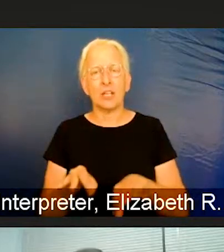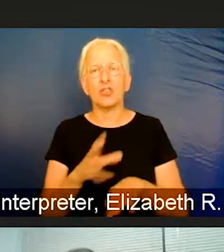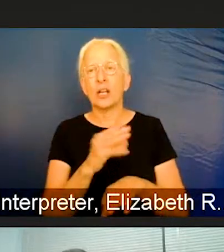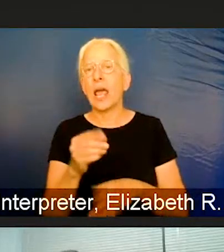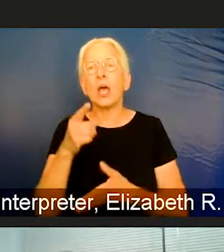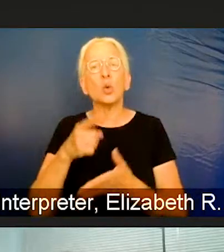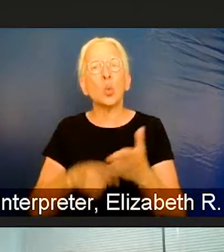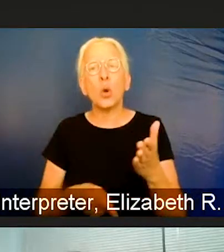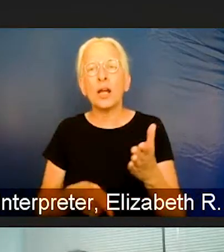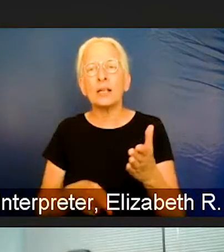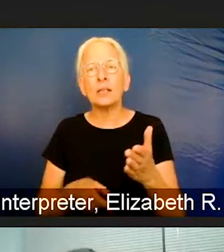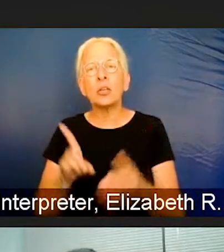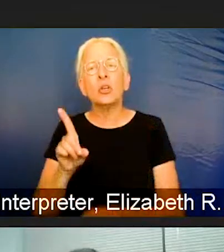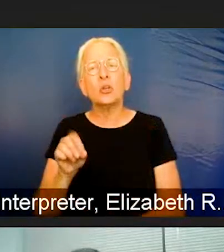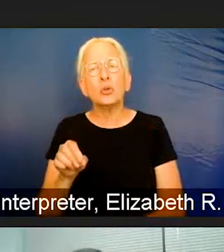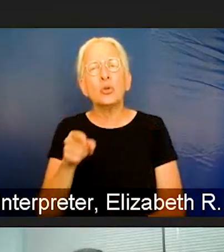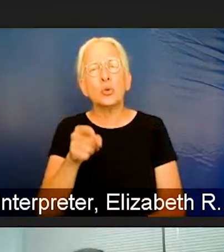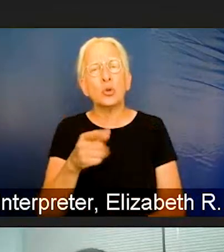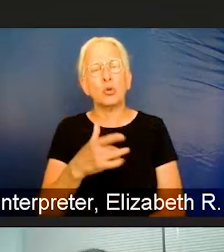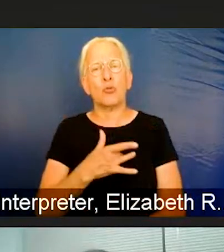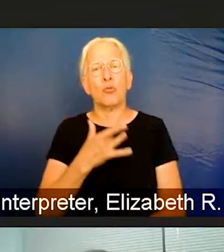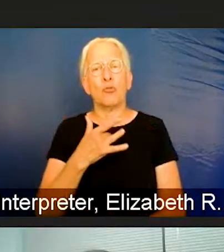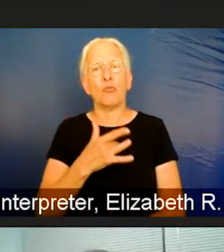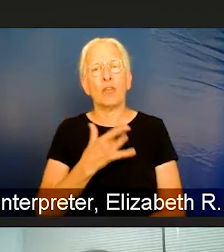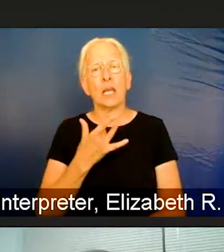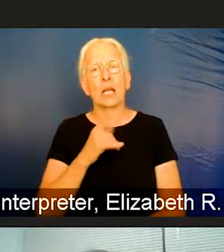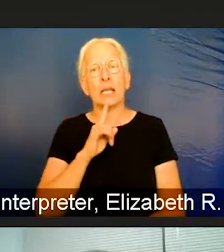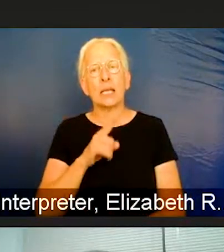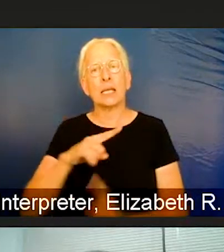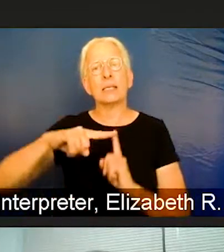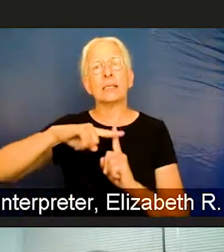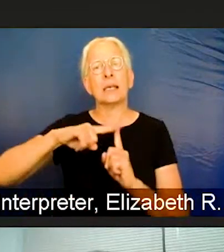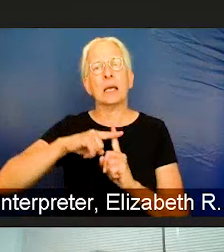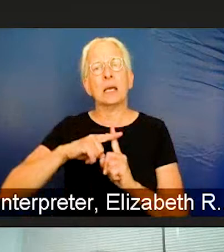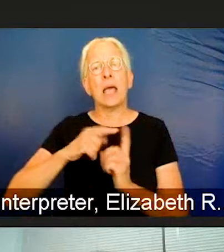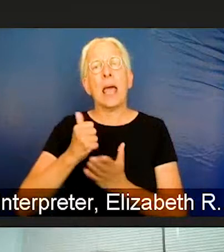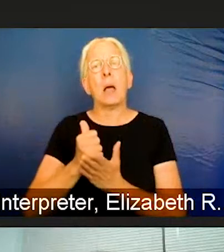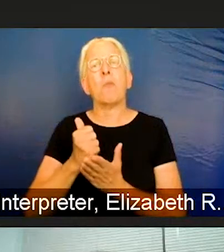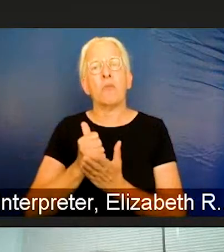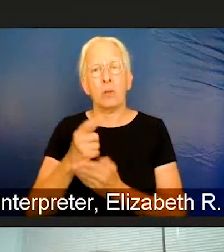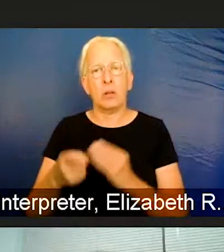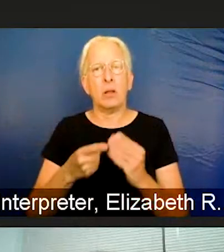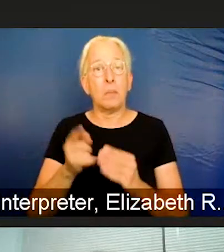you find to be productive about it?